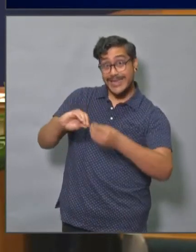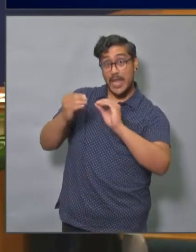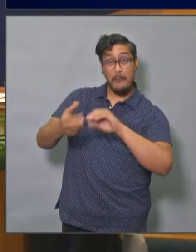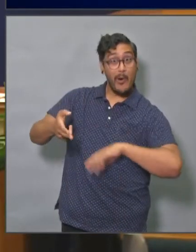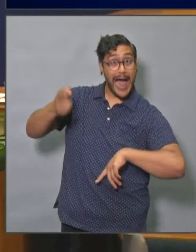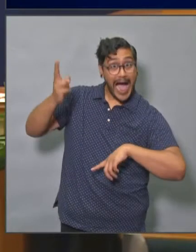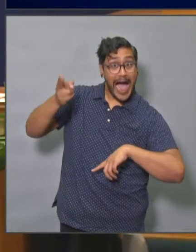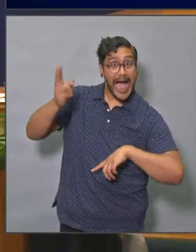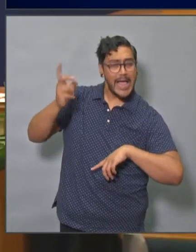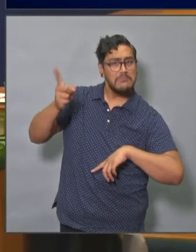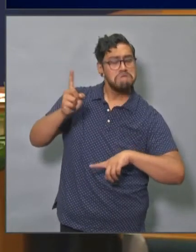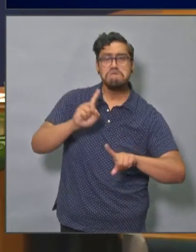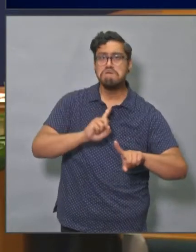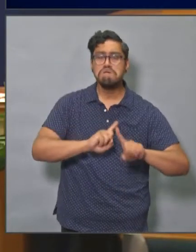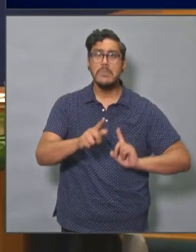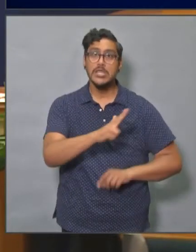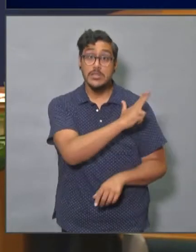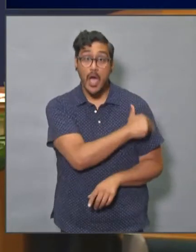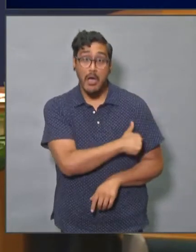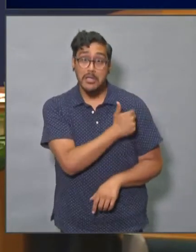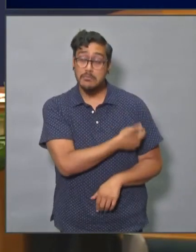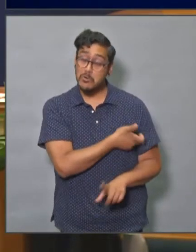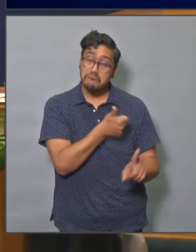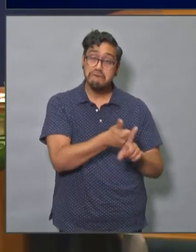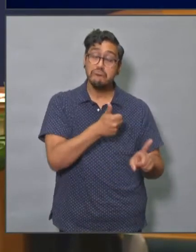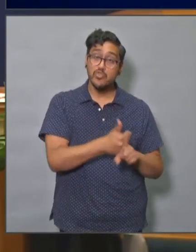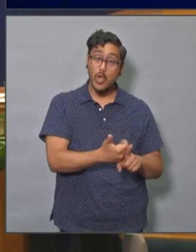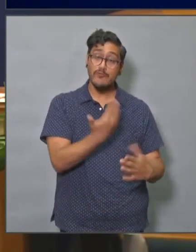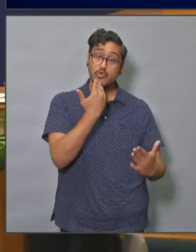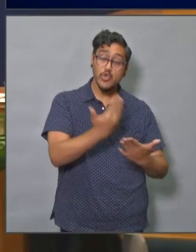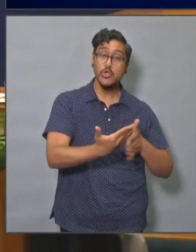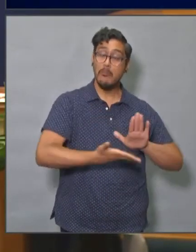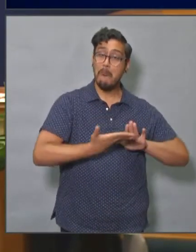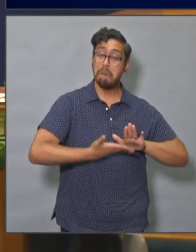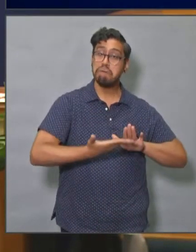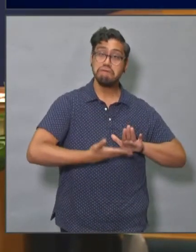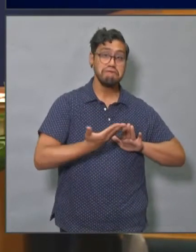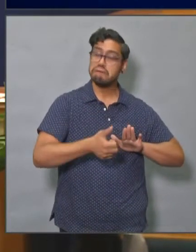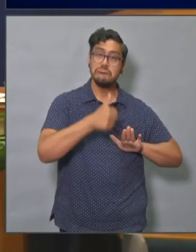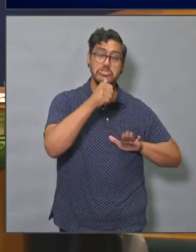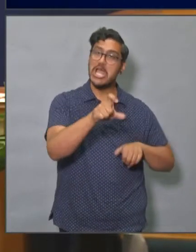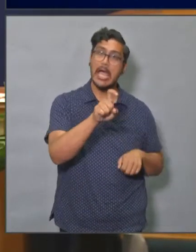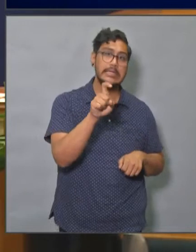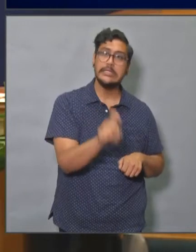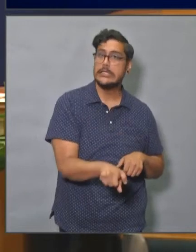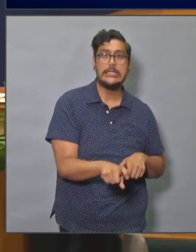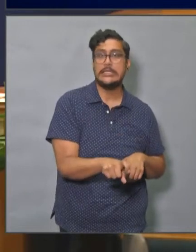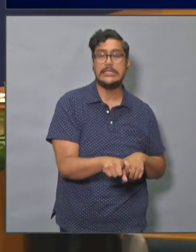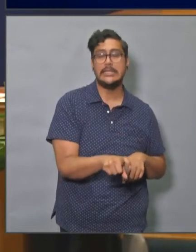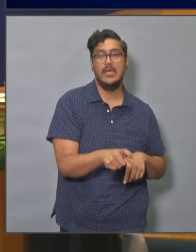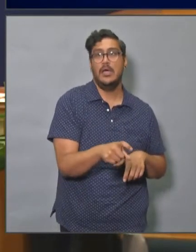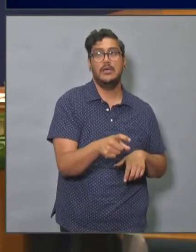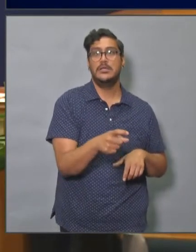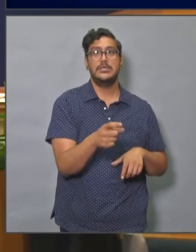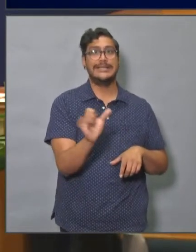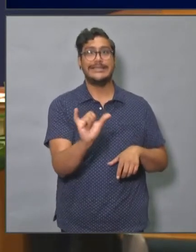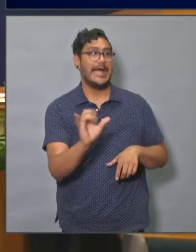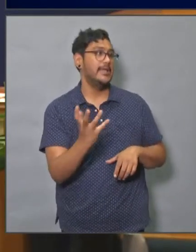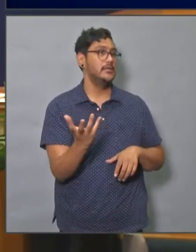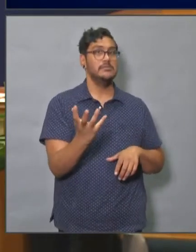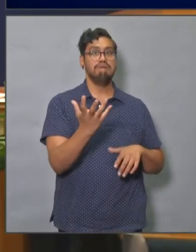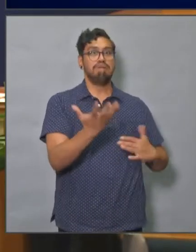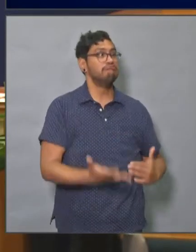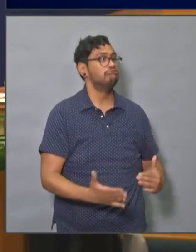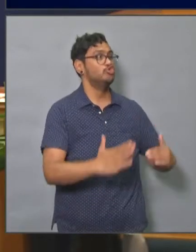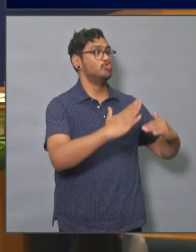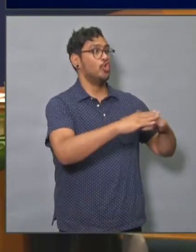hospital system is extraordinarily robust, and we didn't need to ever really go to any surge capacity here,